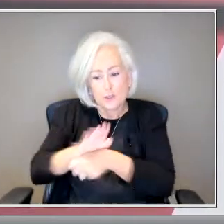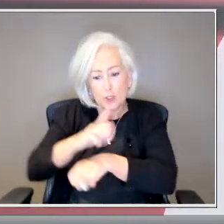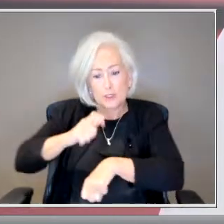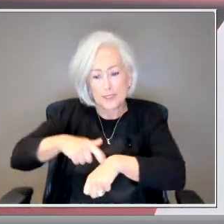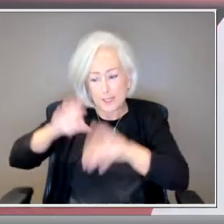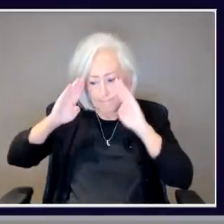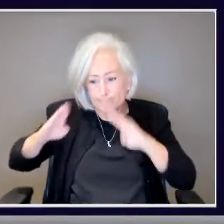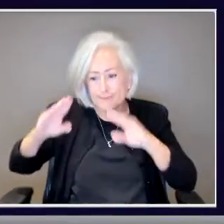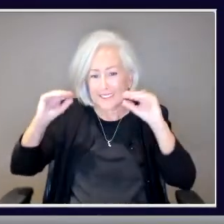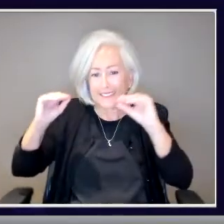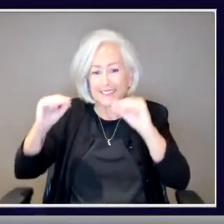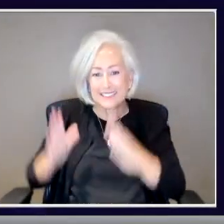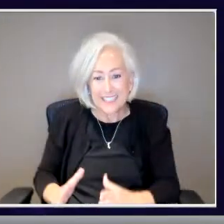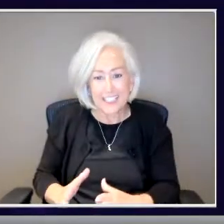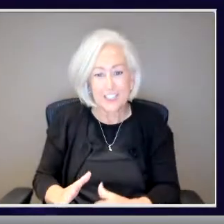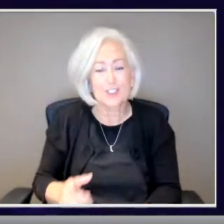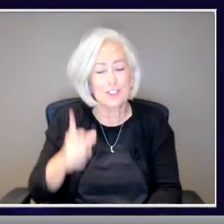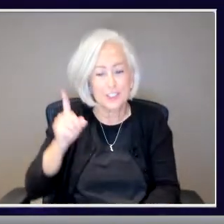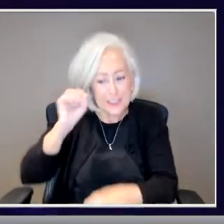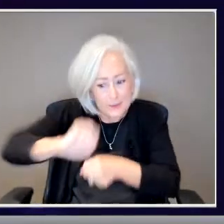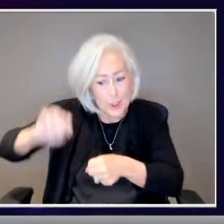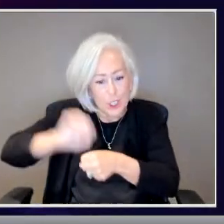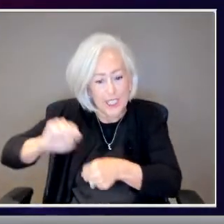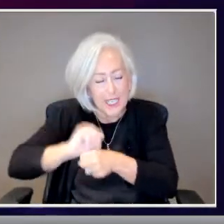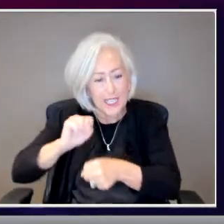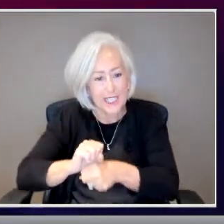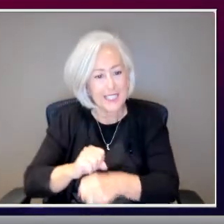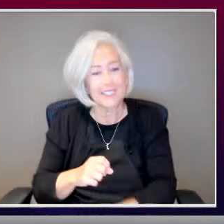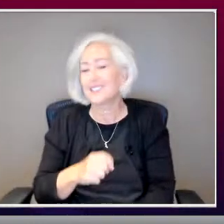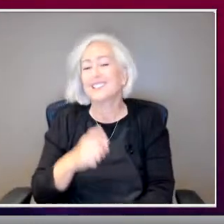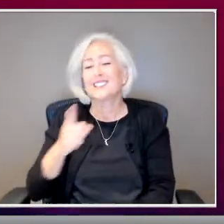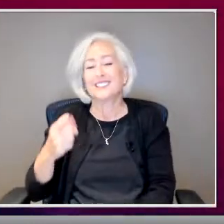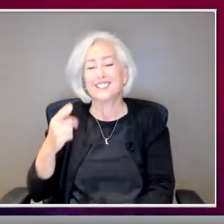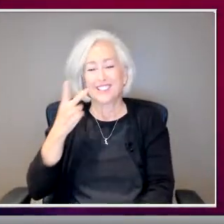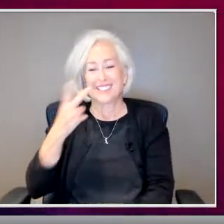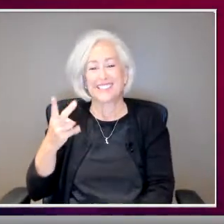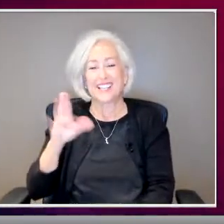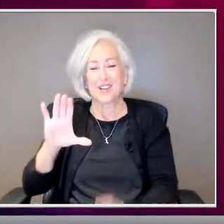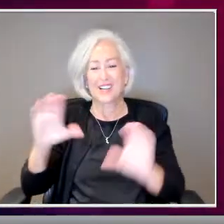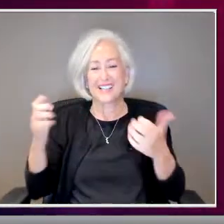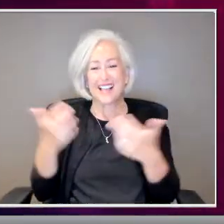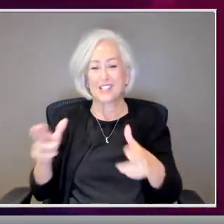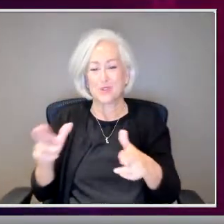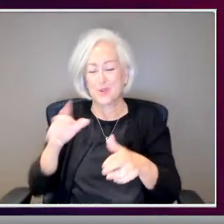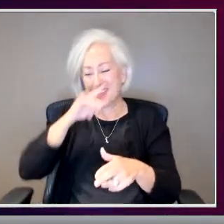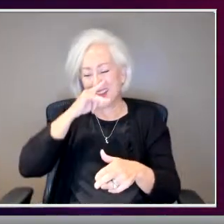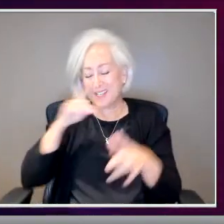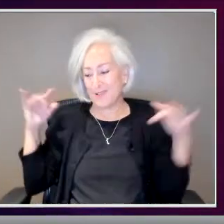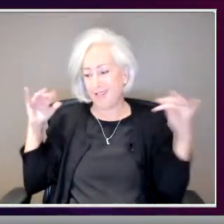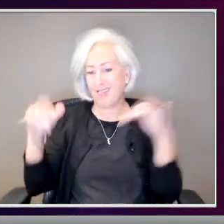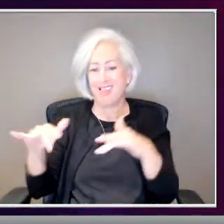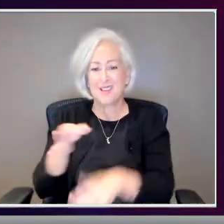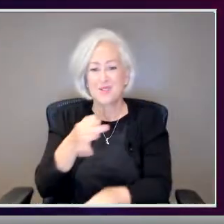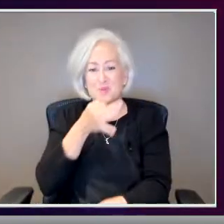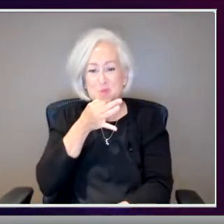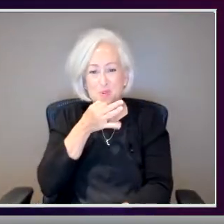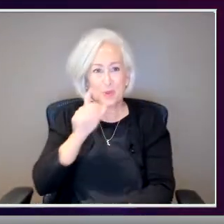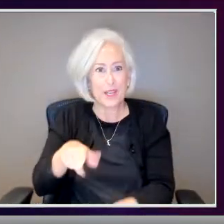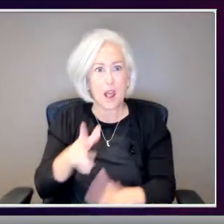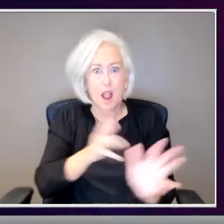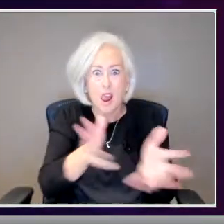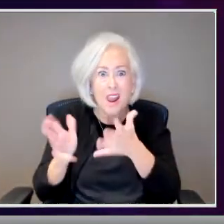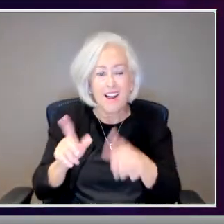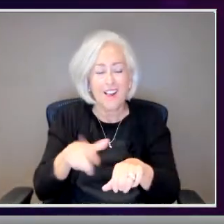much. I mean, you know, we've got, she's got her classroom's going to fill up pretty soon, so we can't yak too long. I know. But